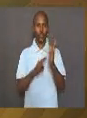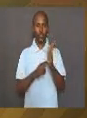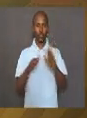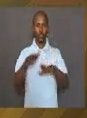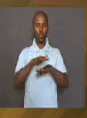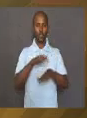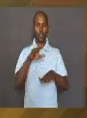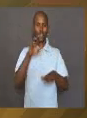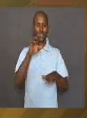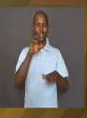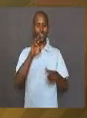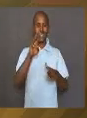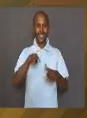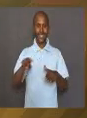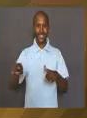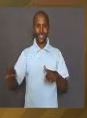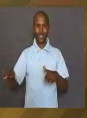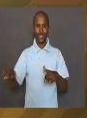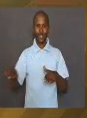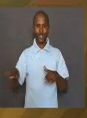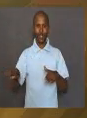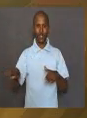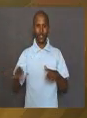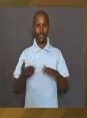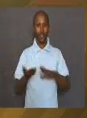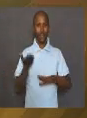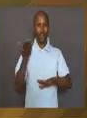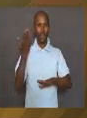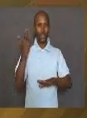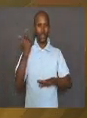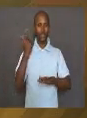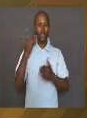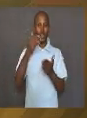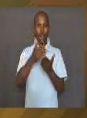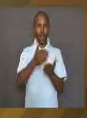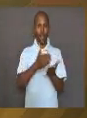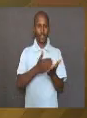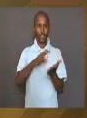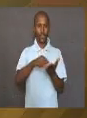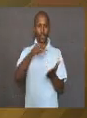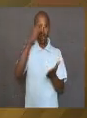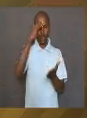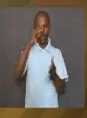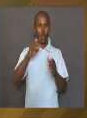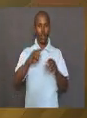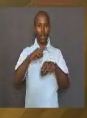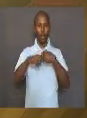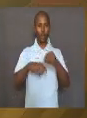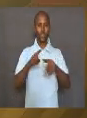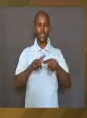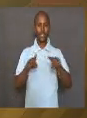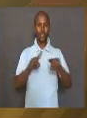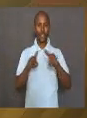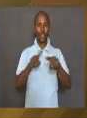on statistics. Last lesson, we learned about the difference